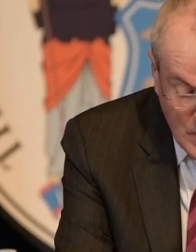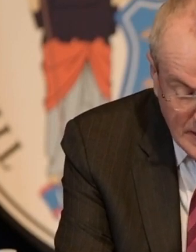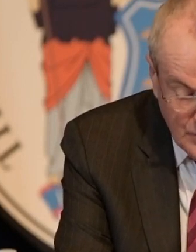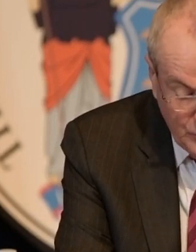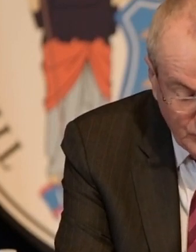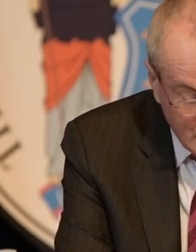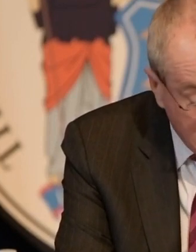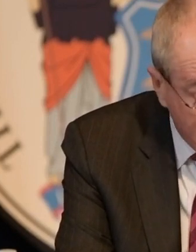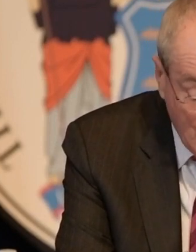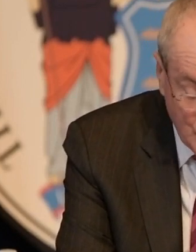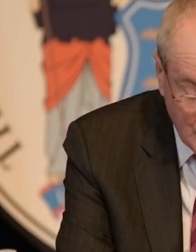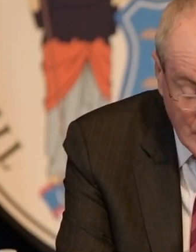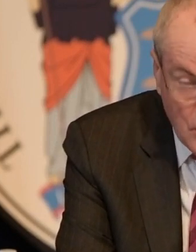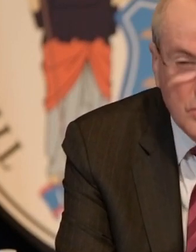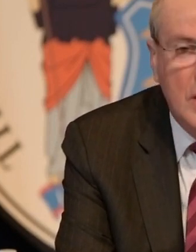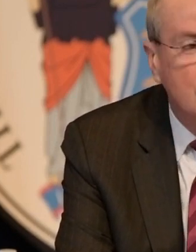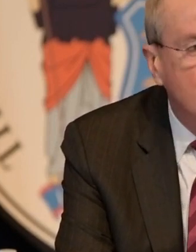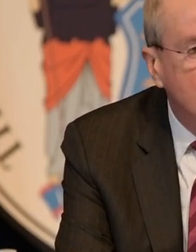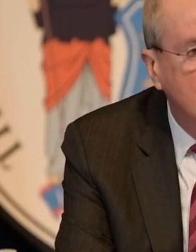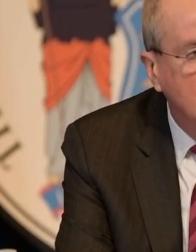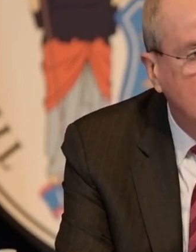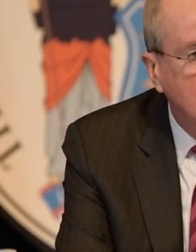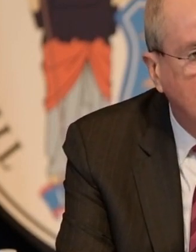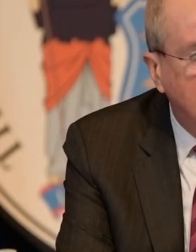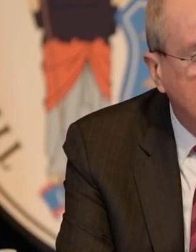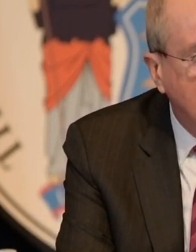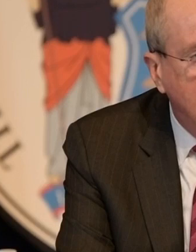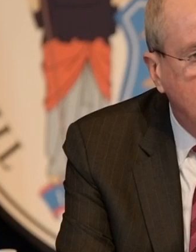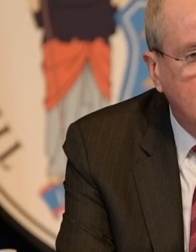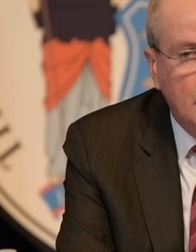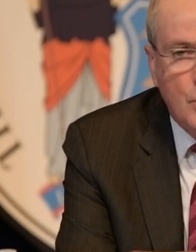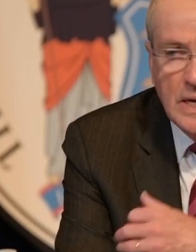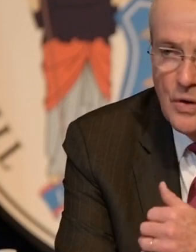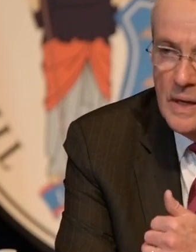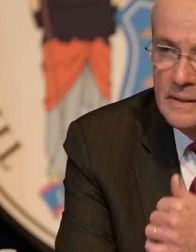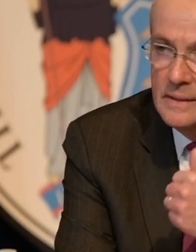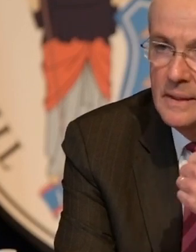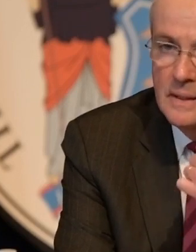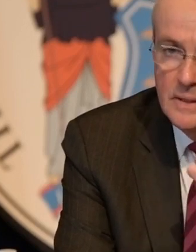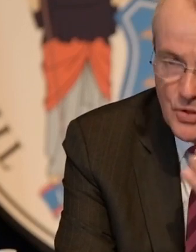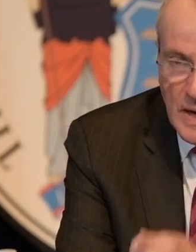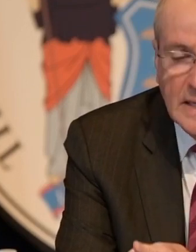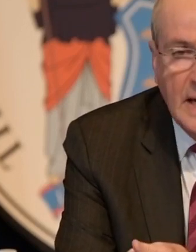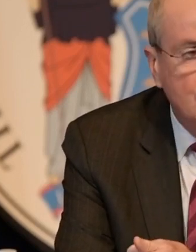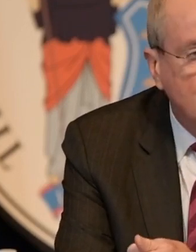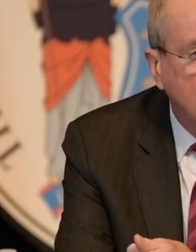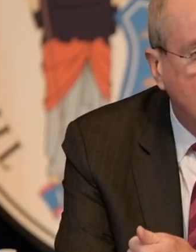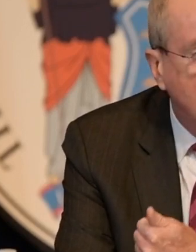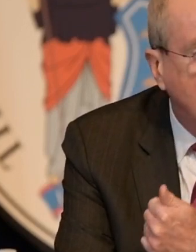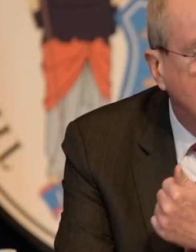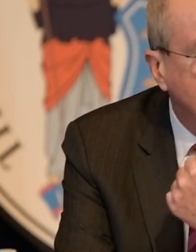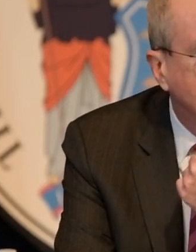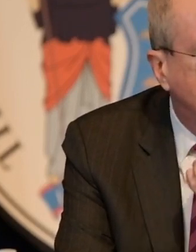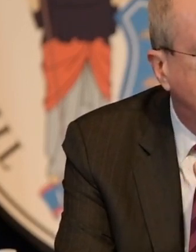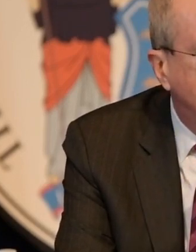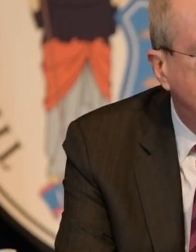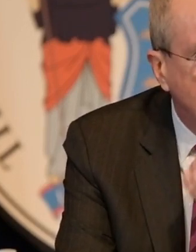as well as most, if not all, governors. Again, I reiterated direct cash